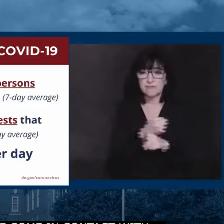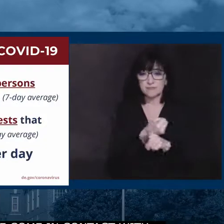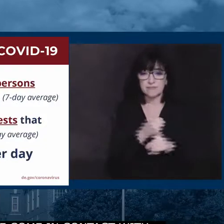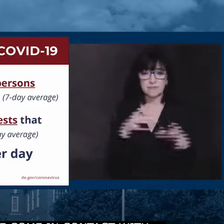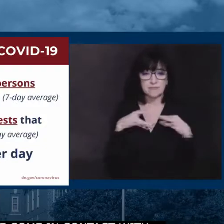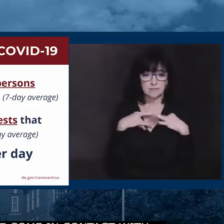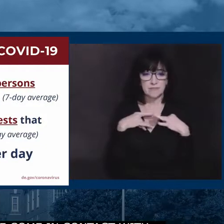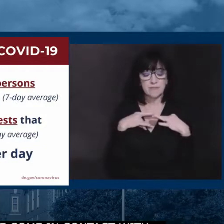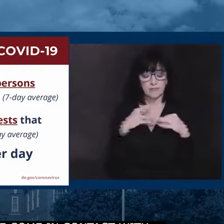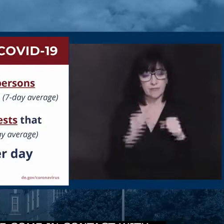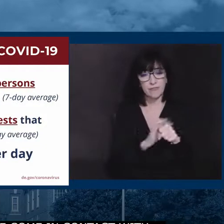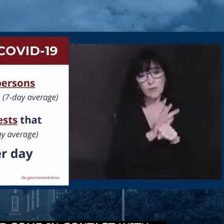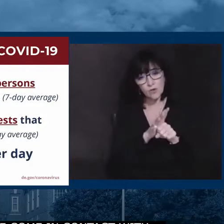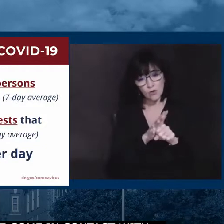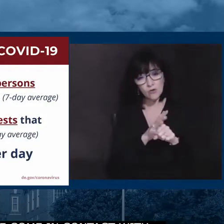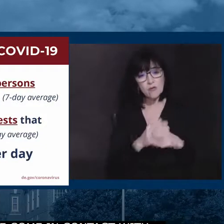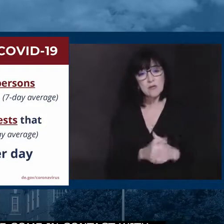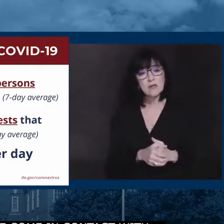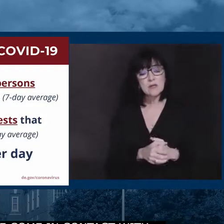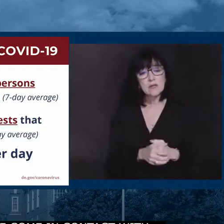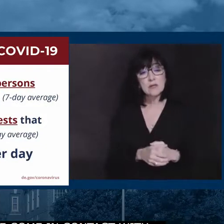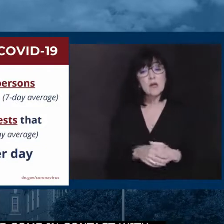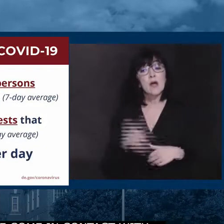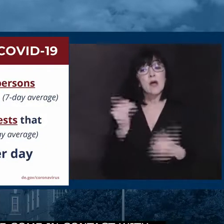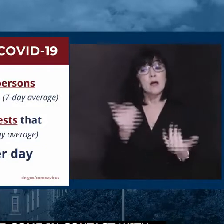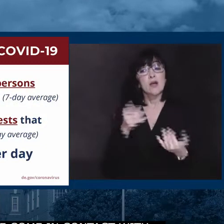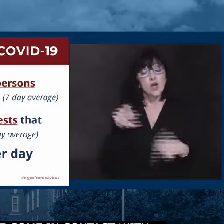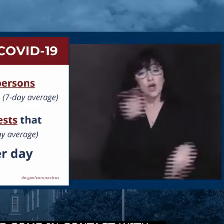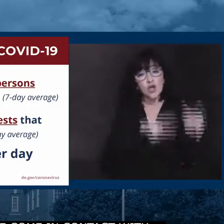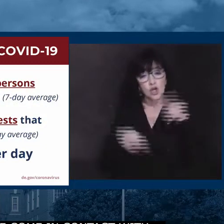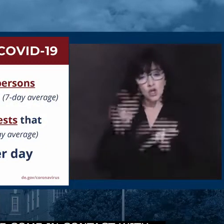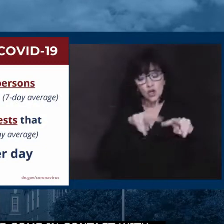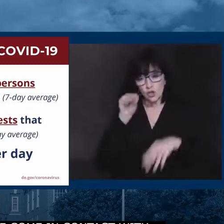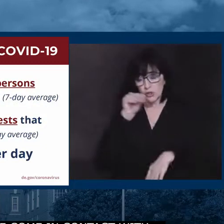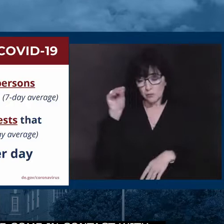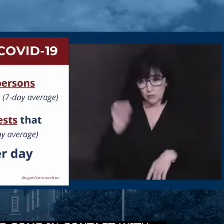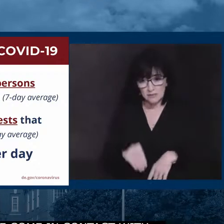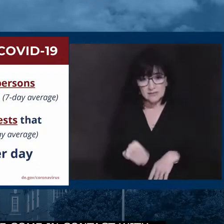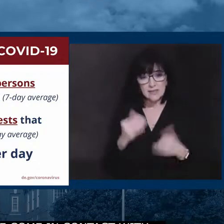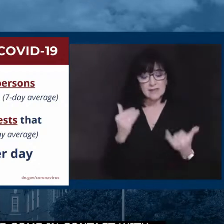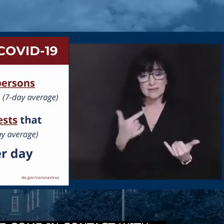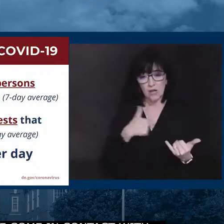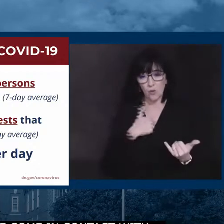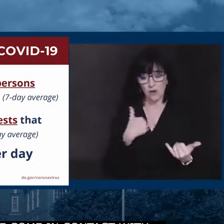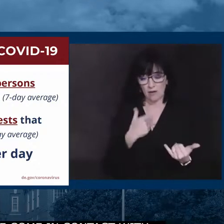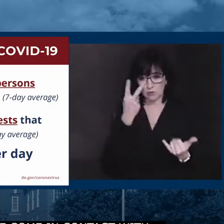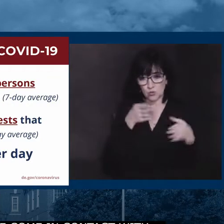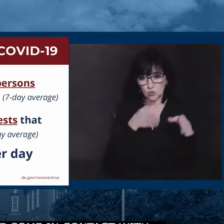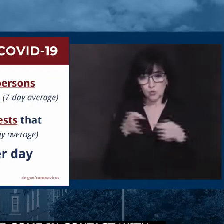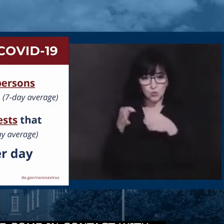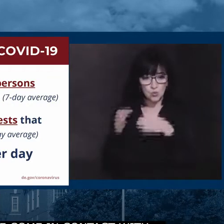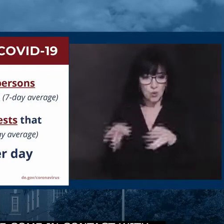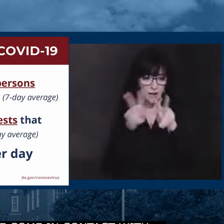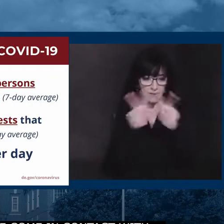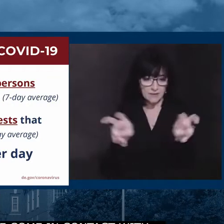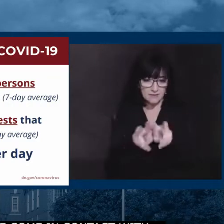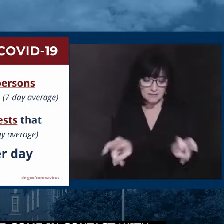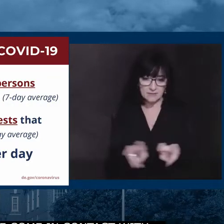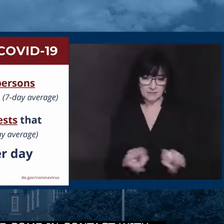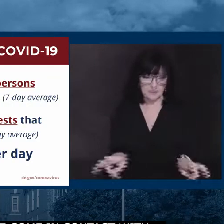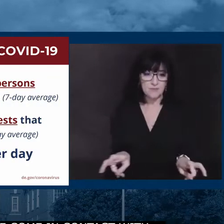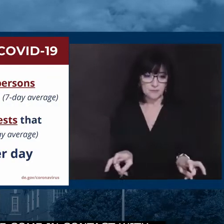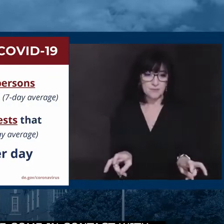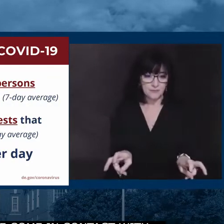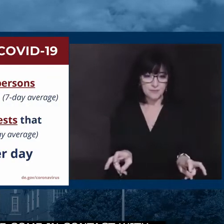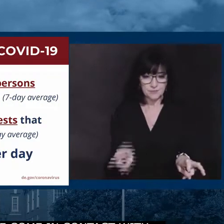we've changed, as you'll recall, we have two measures to determine the percent of tests that are